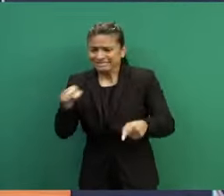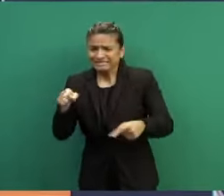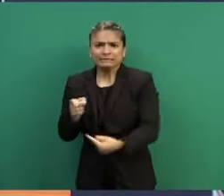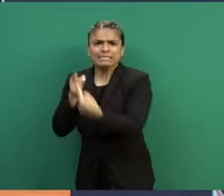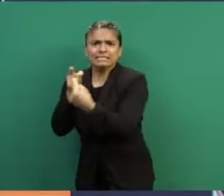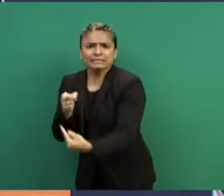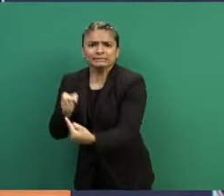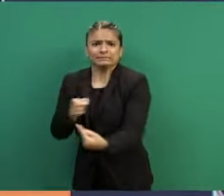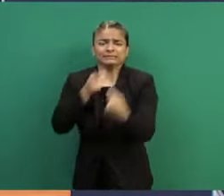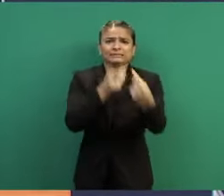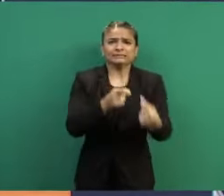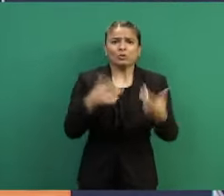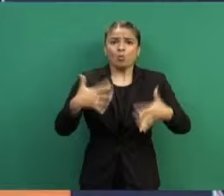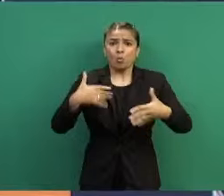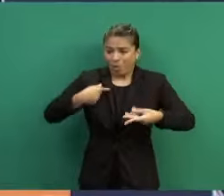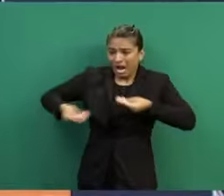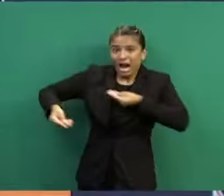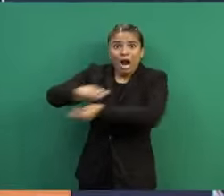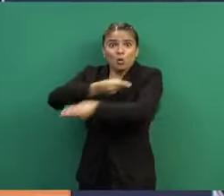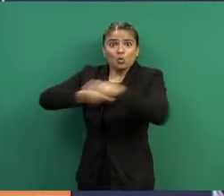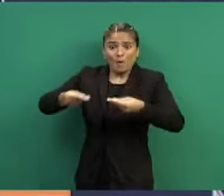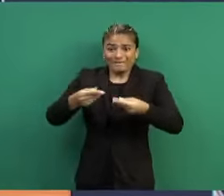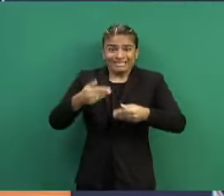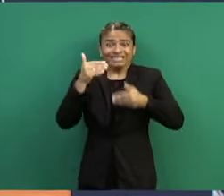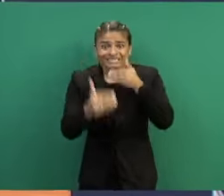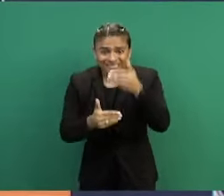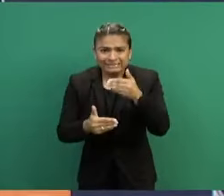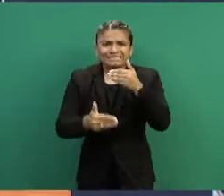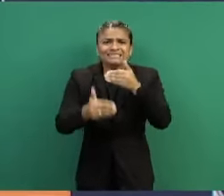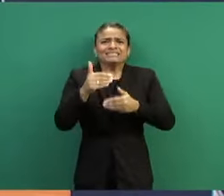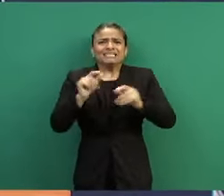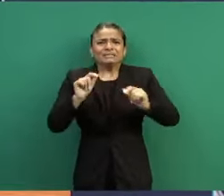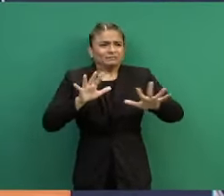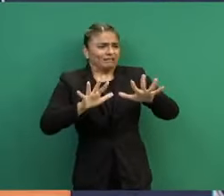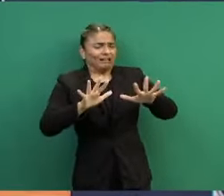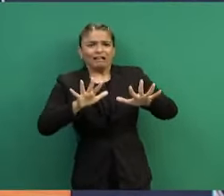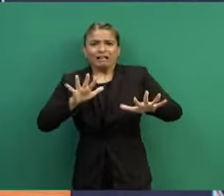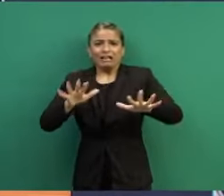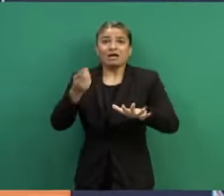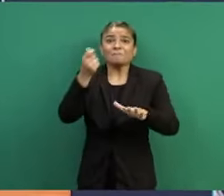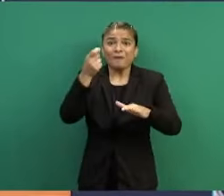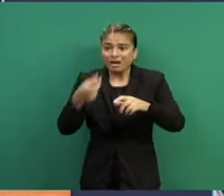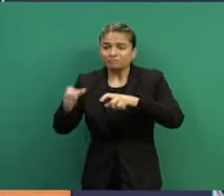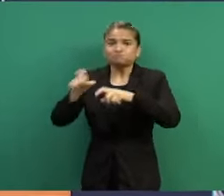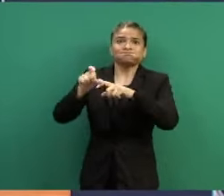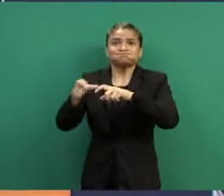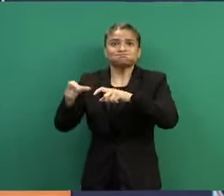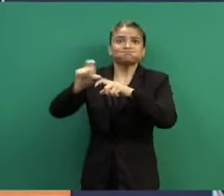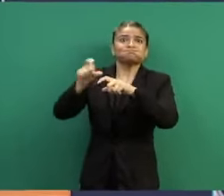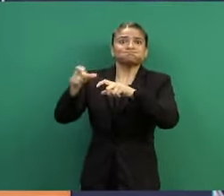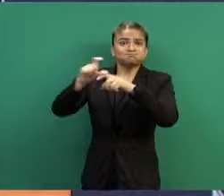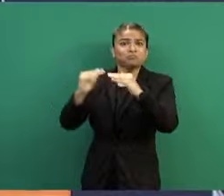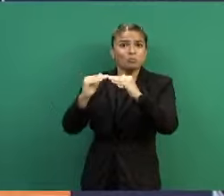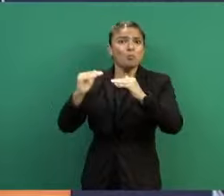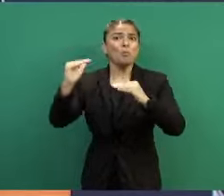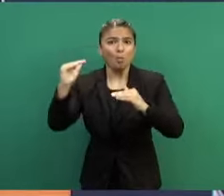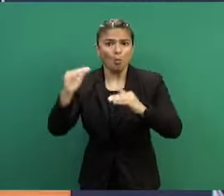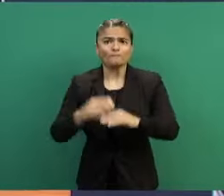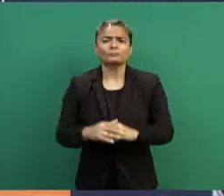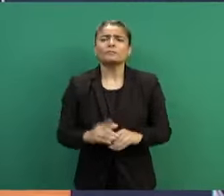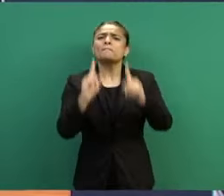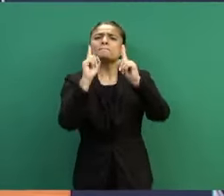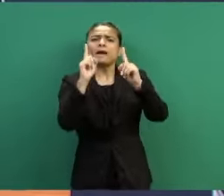costs. We, however, expect electricity supply to increase gradually over the medium